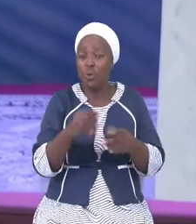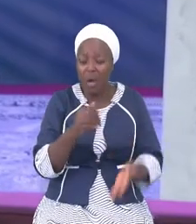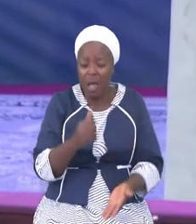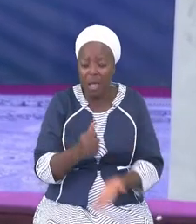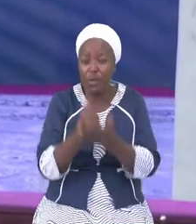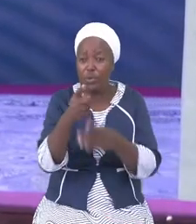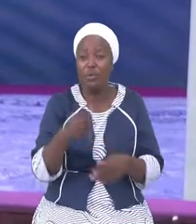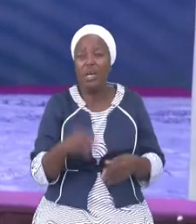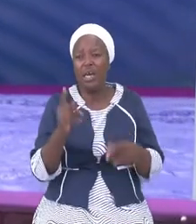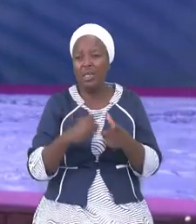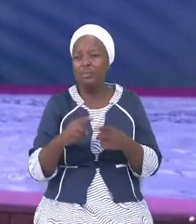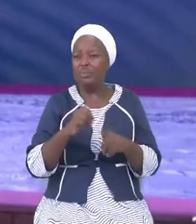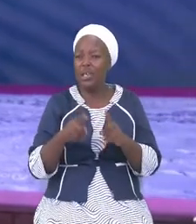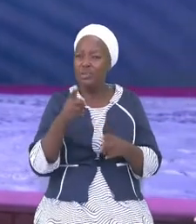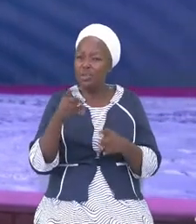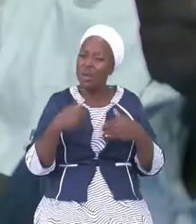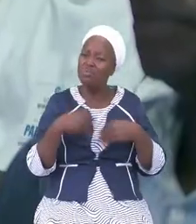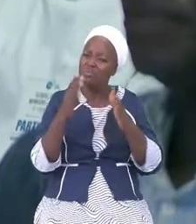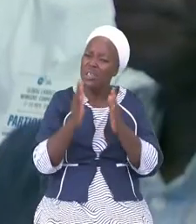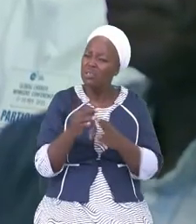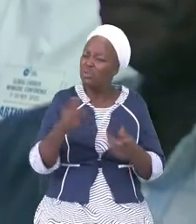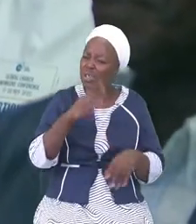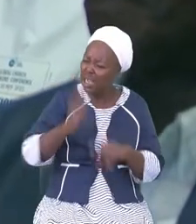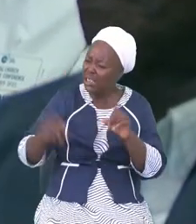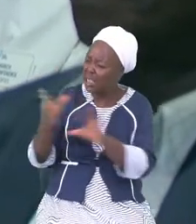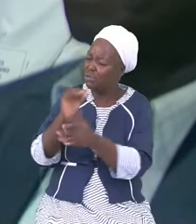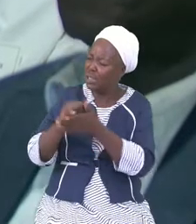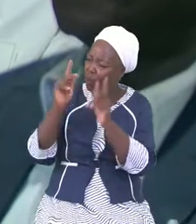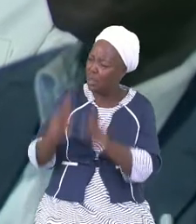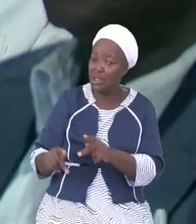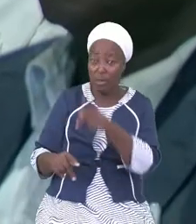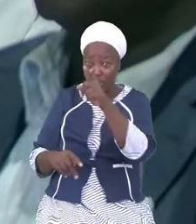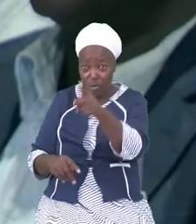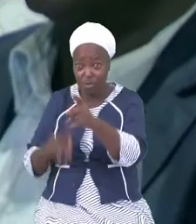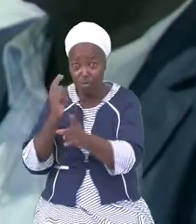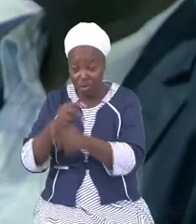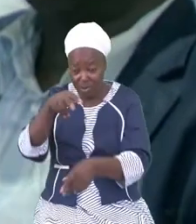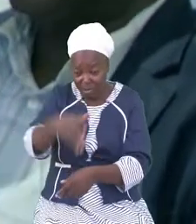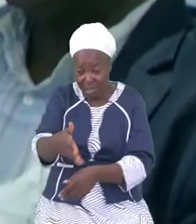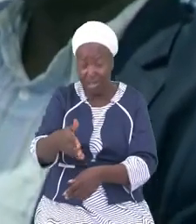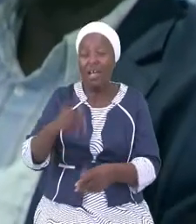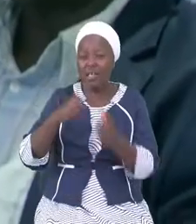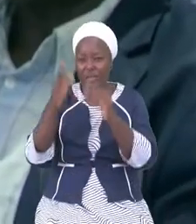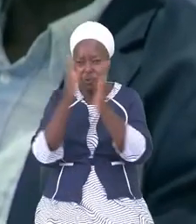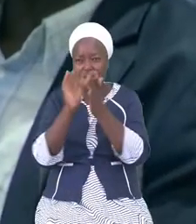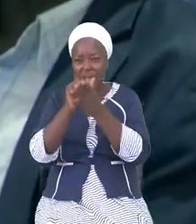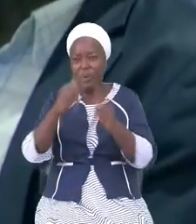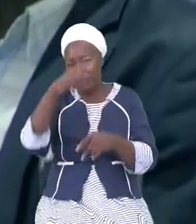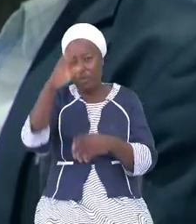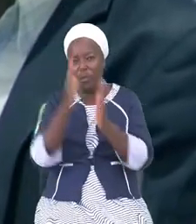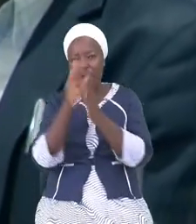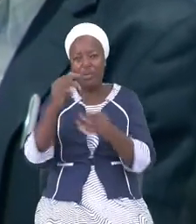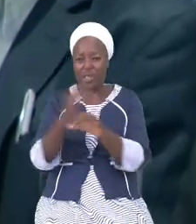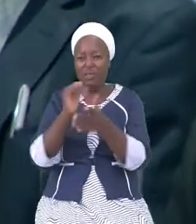something, but you're afraid, you cannot get to him, your prayer will get to him. Our